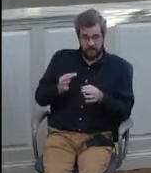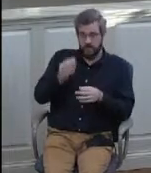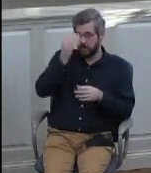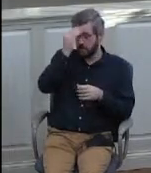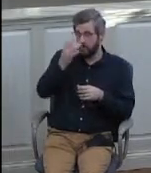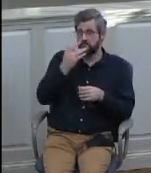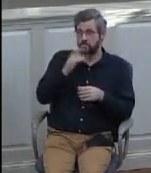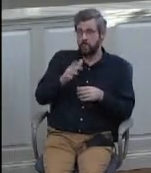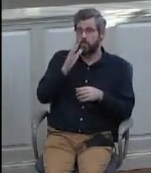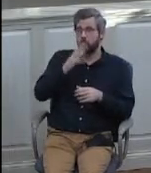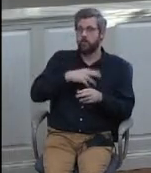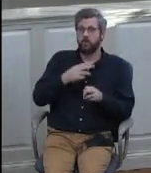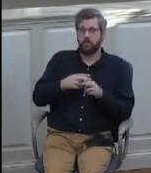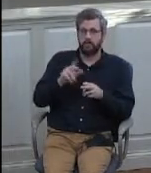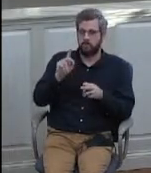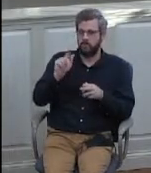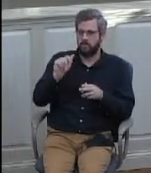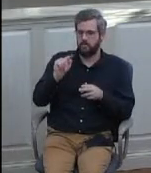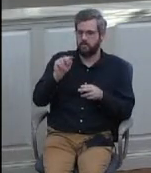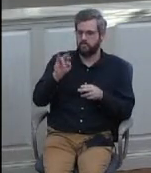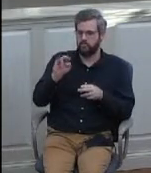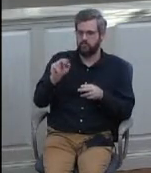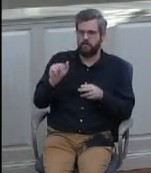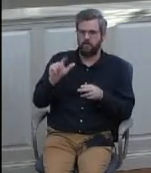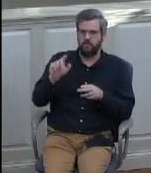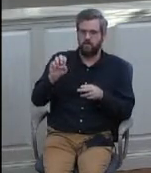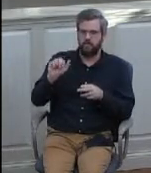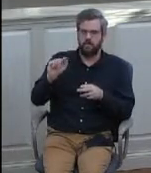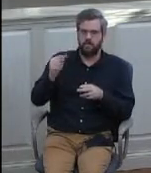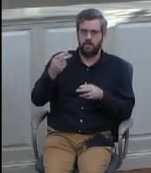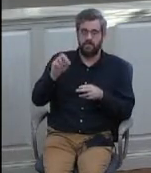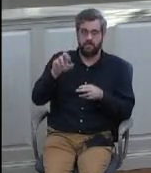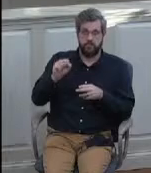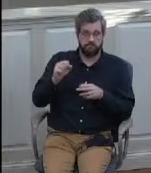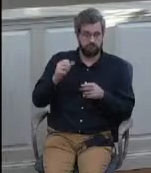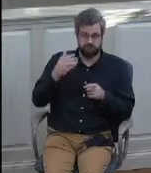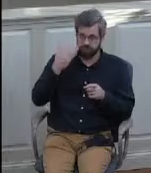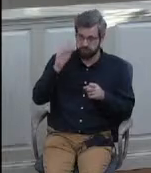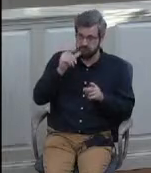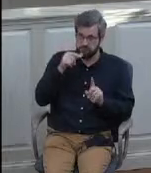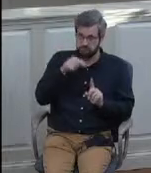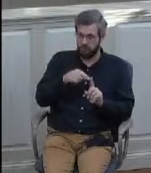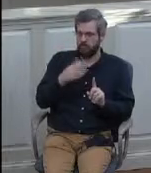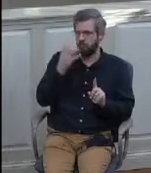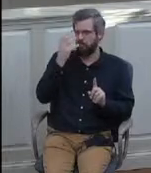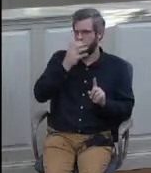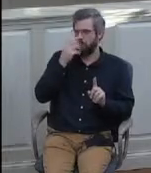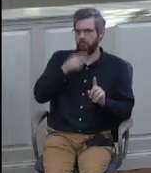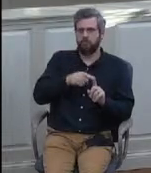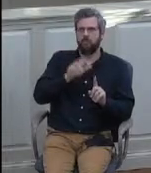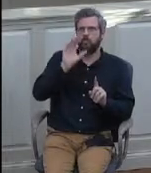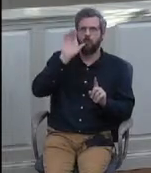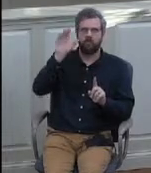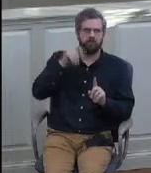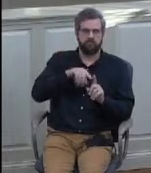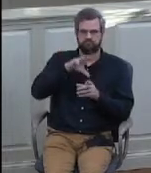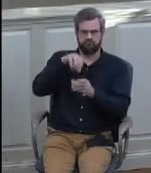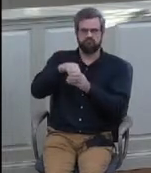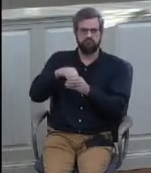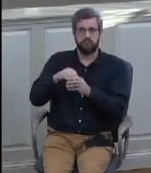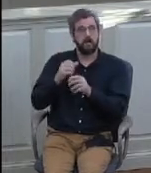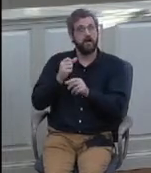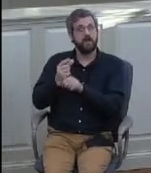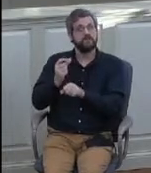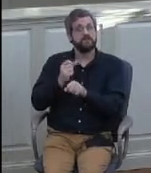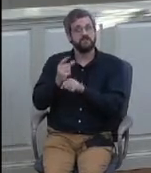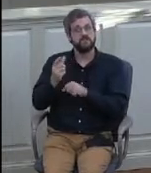a lady named Katrina Leathers. I don't know if you know her, but she is wonderful to do this for us. But every year,